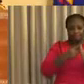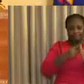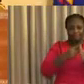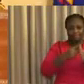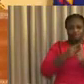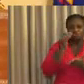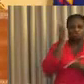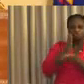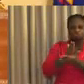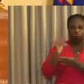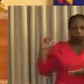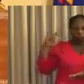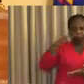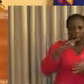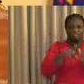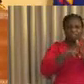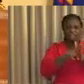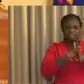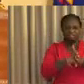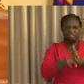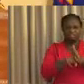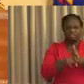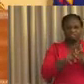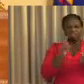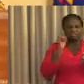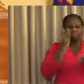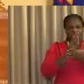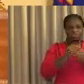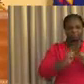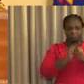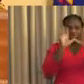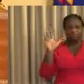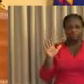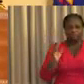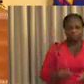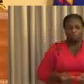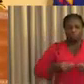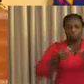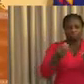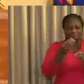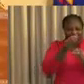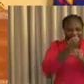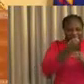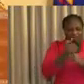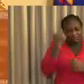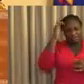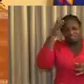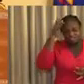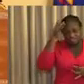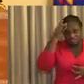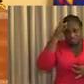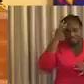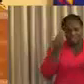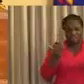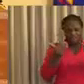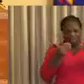of the virus, contain its spread, provide adequate care for the sick, limit the